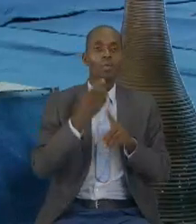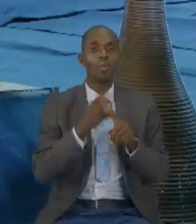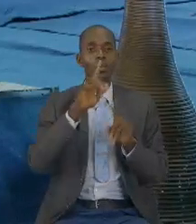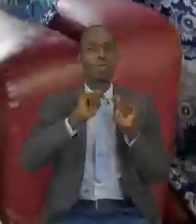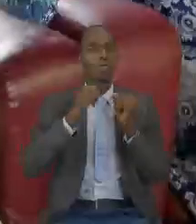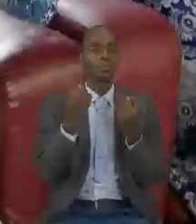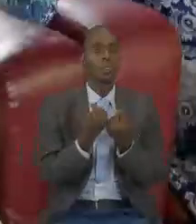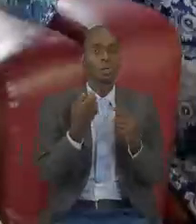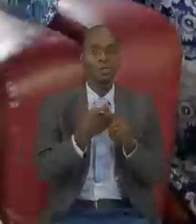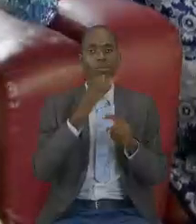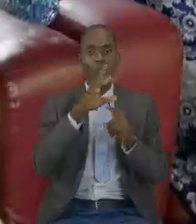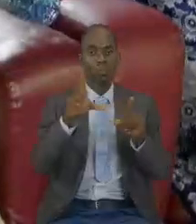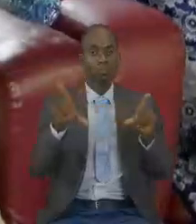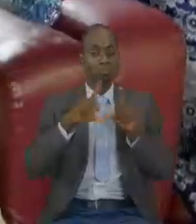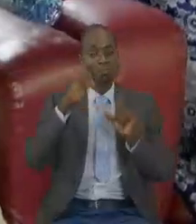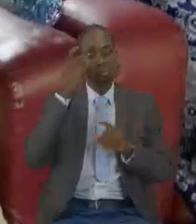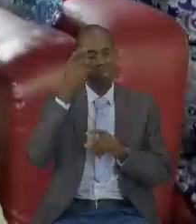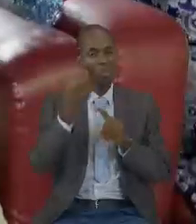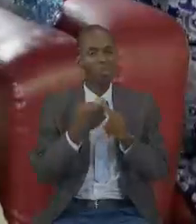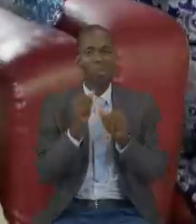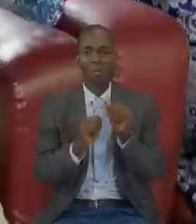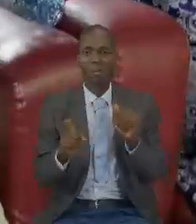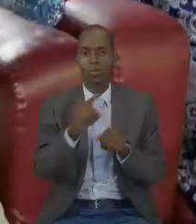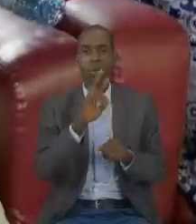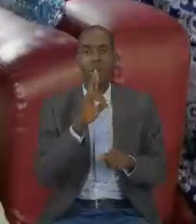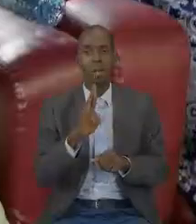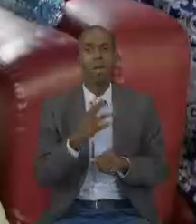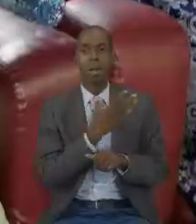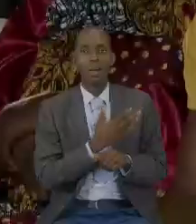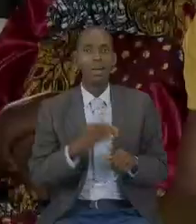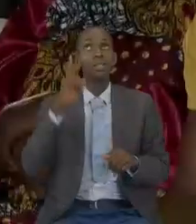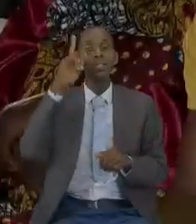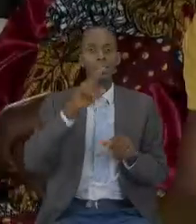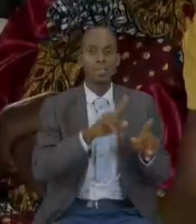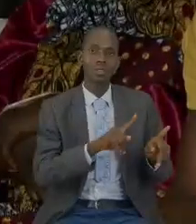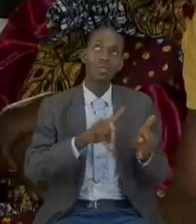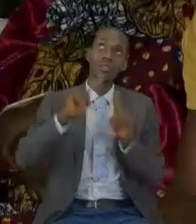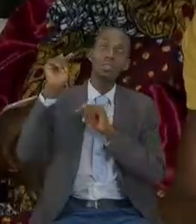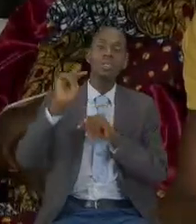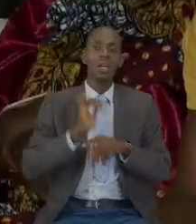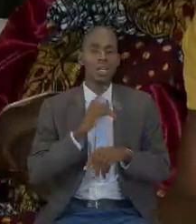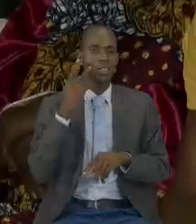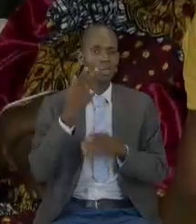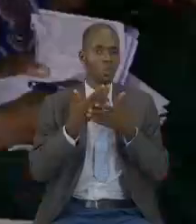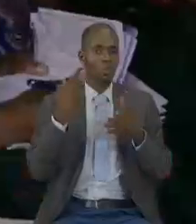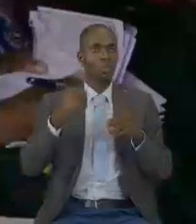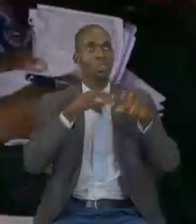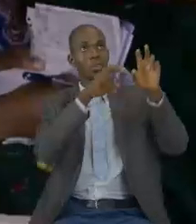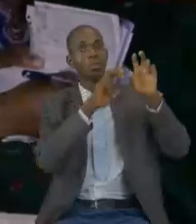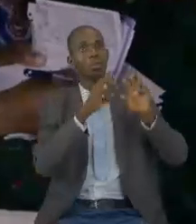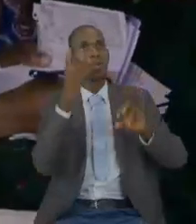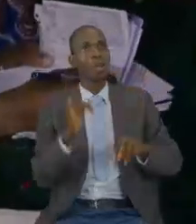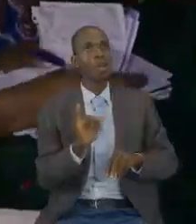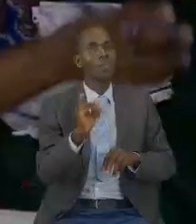from your local government, from wherever you are. And He translates you, and I see you before the throne forever